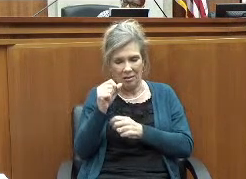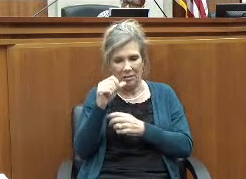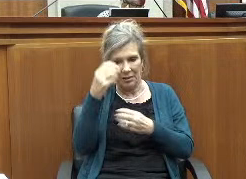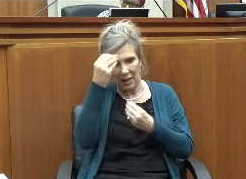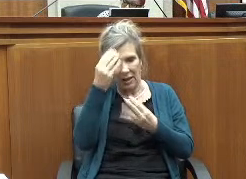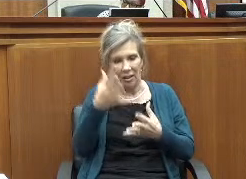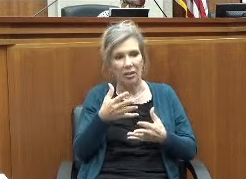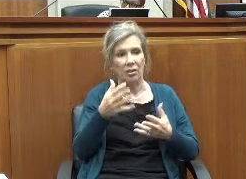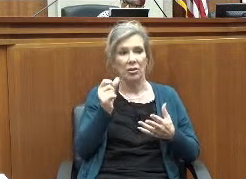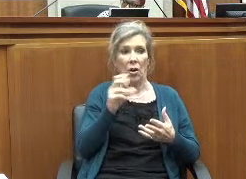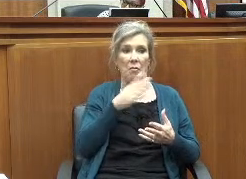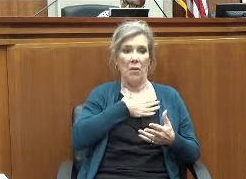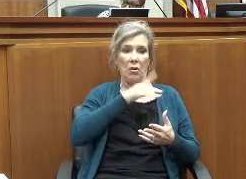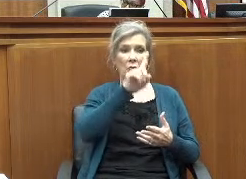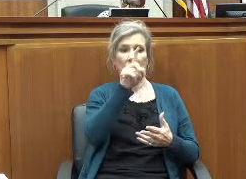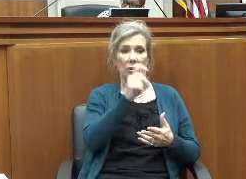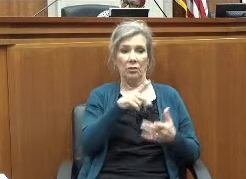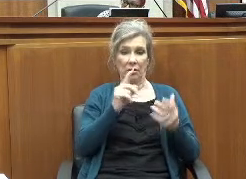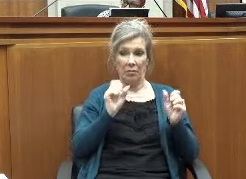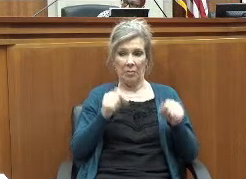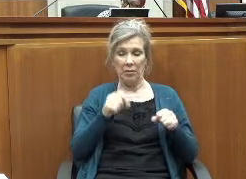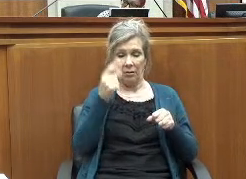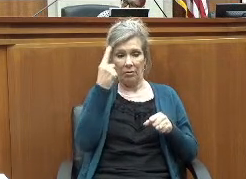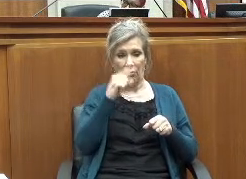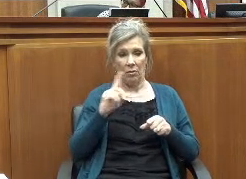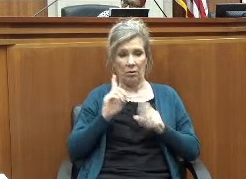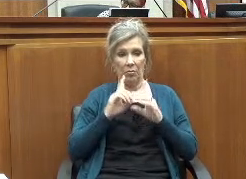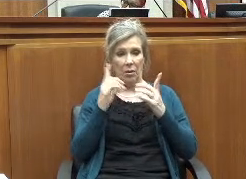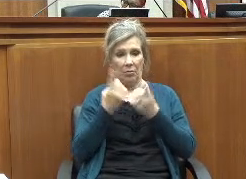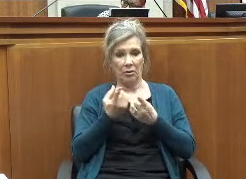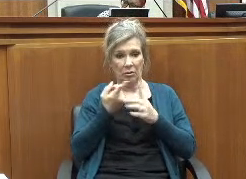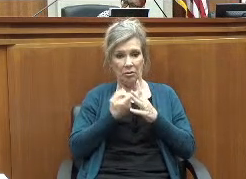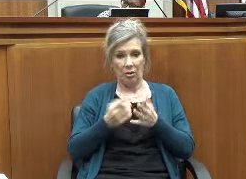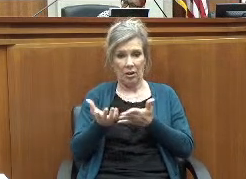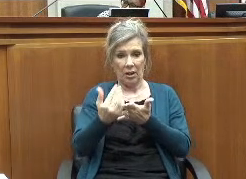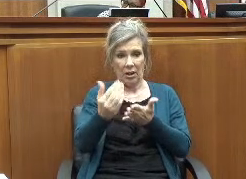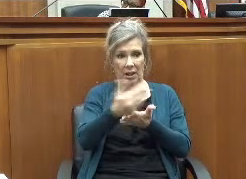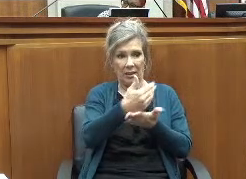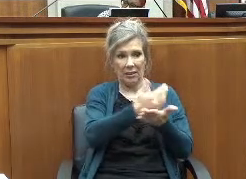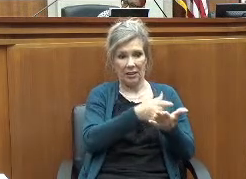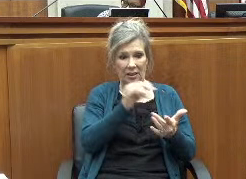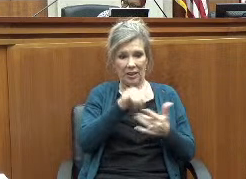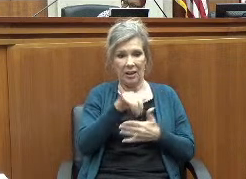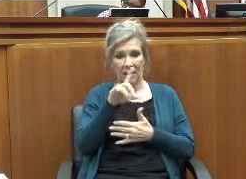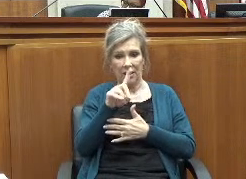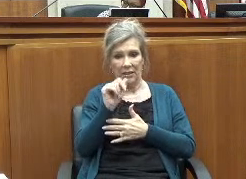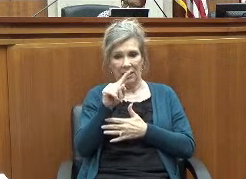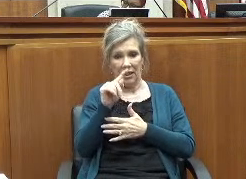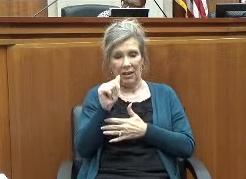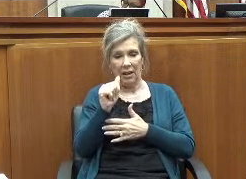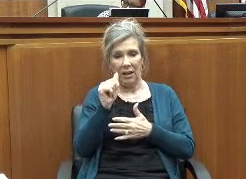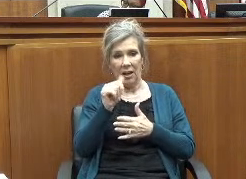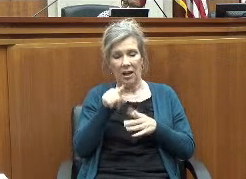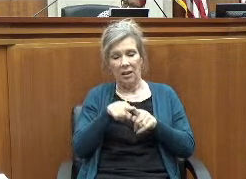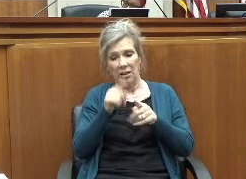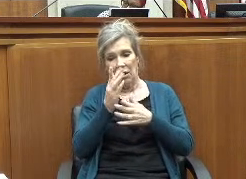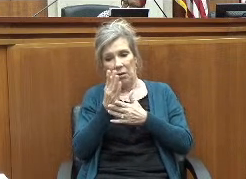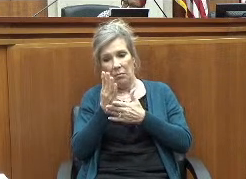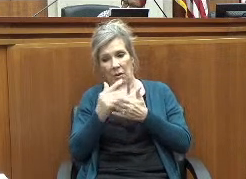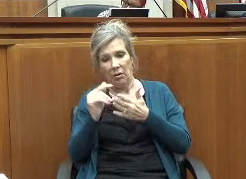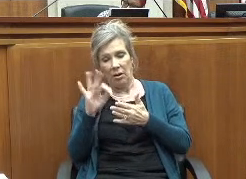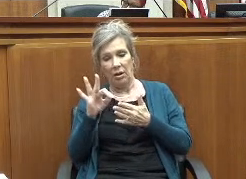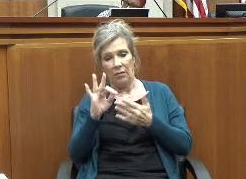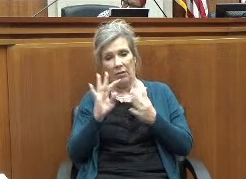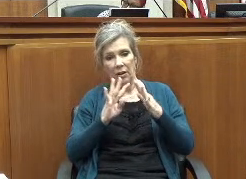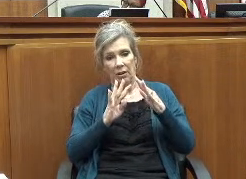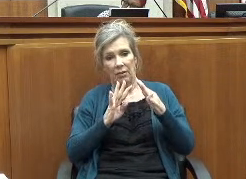the department to start collecting this data as part of our enrollment counts for October 1st